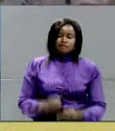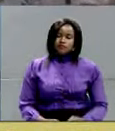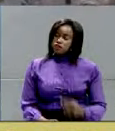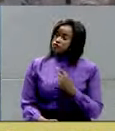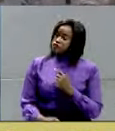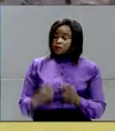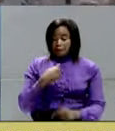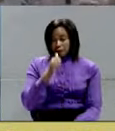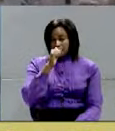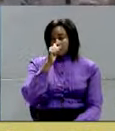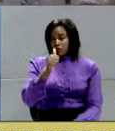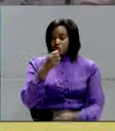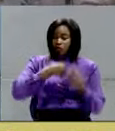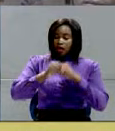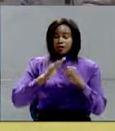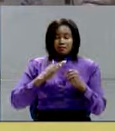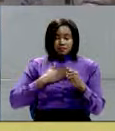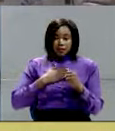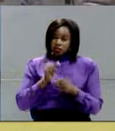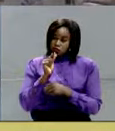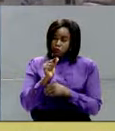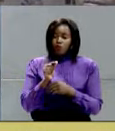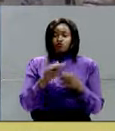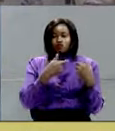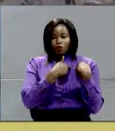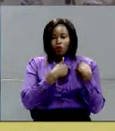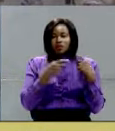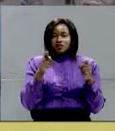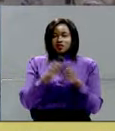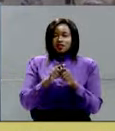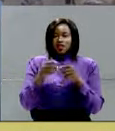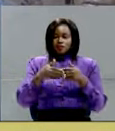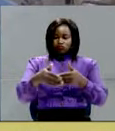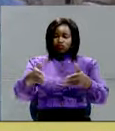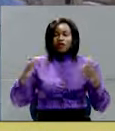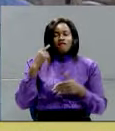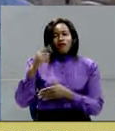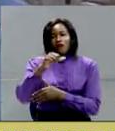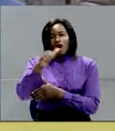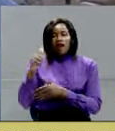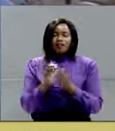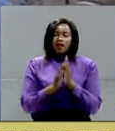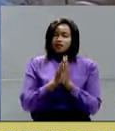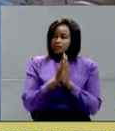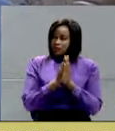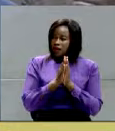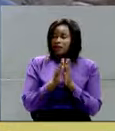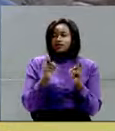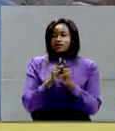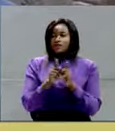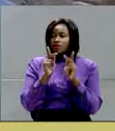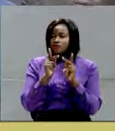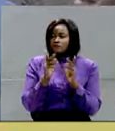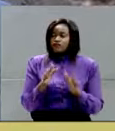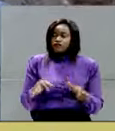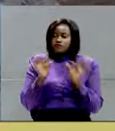my small and humble role in breaking ground for another inspired and pioneering